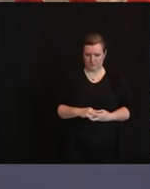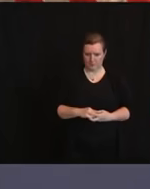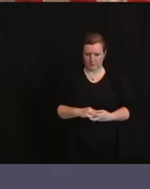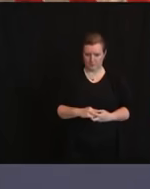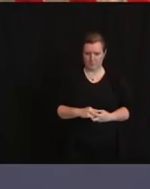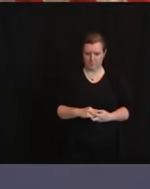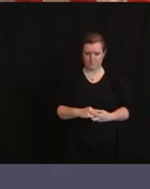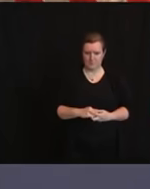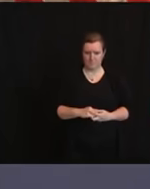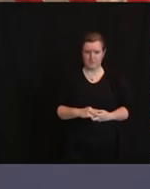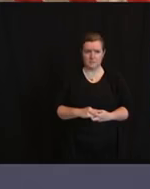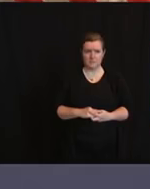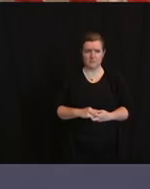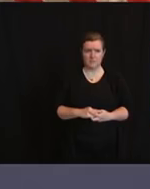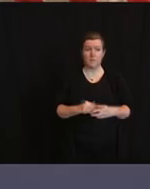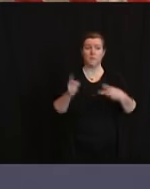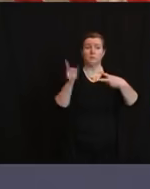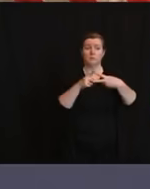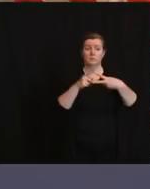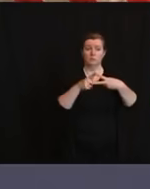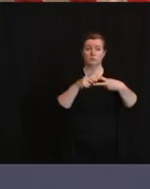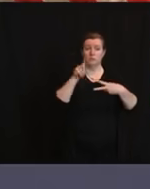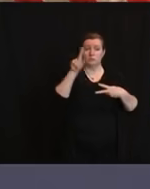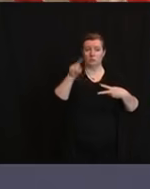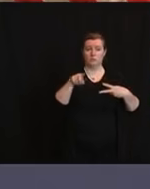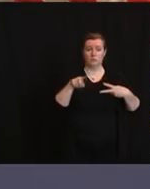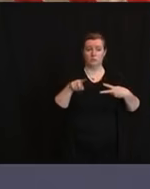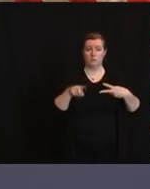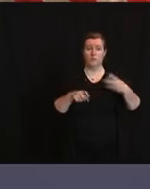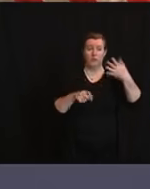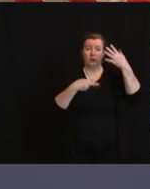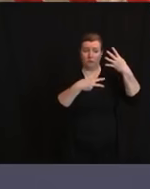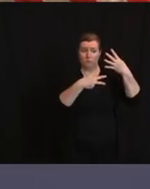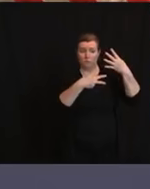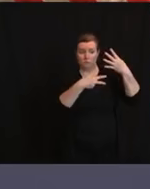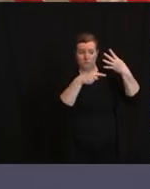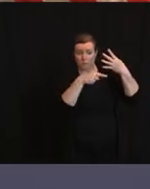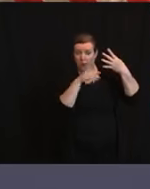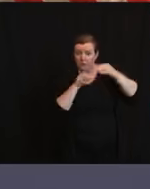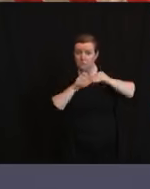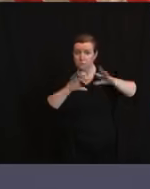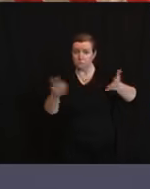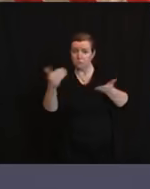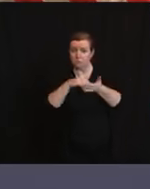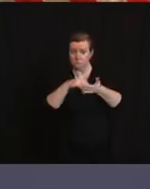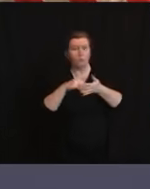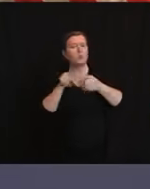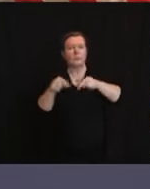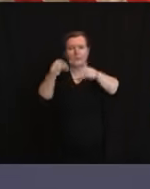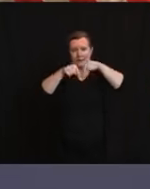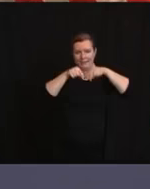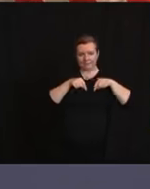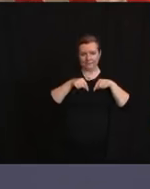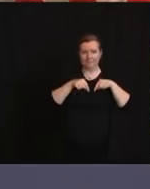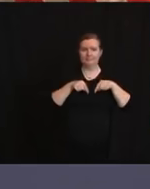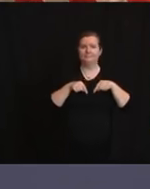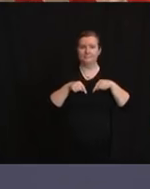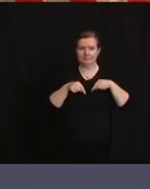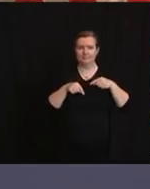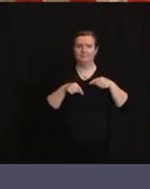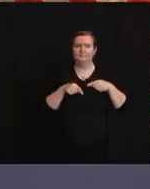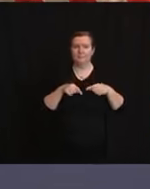The answer to your first question is yes, but we're hoping not to. But we have to go into this. So again, let me just